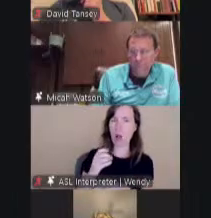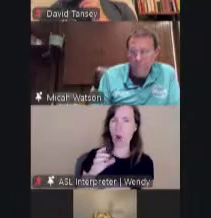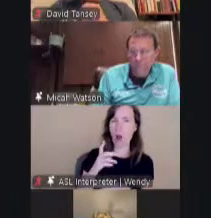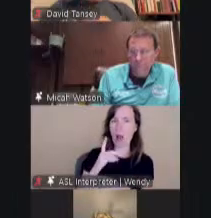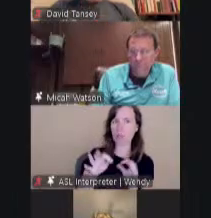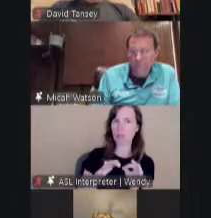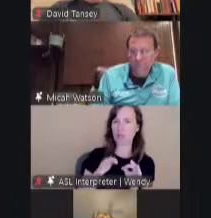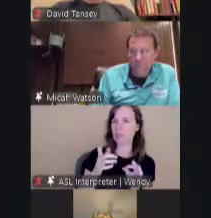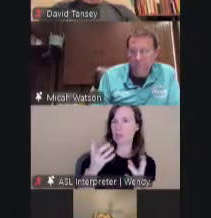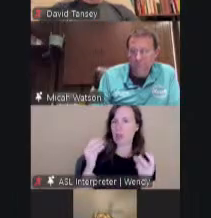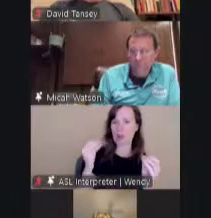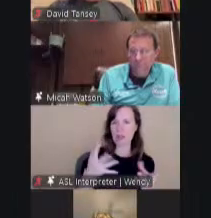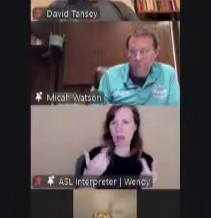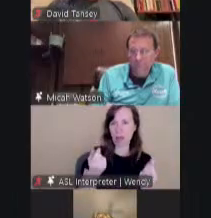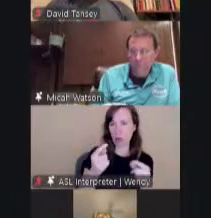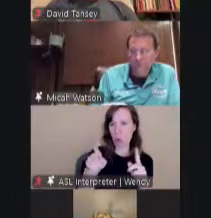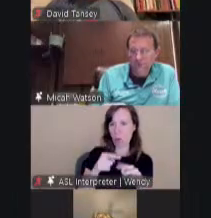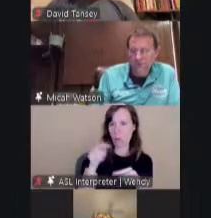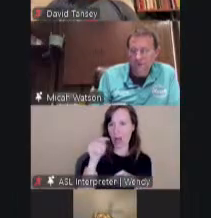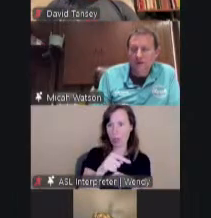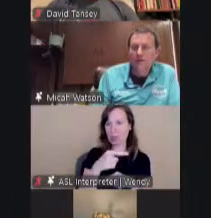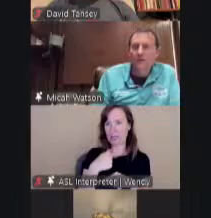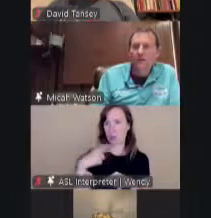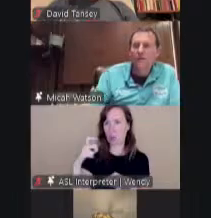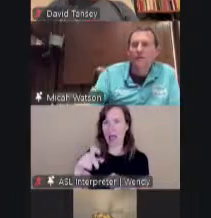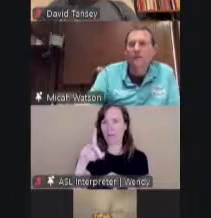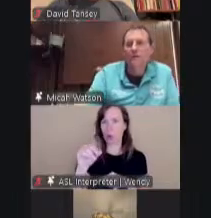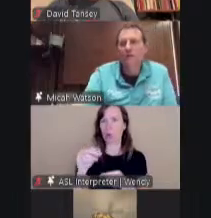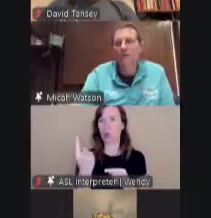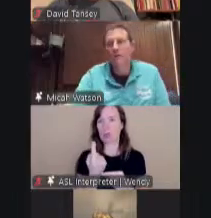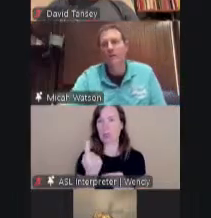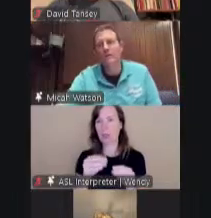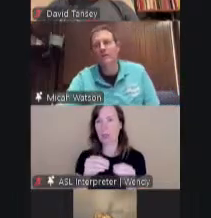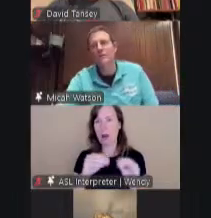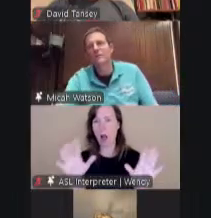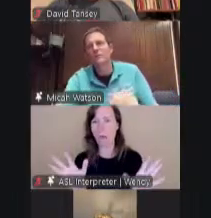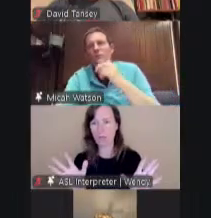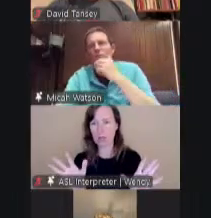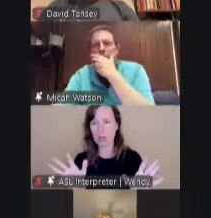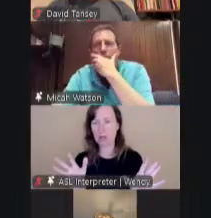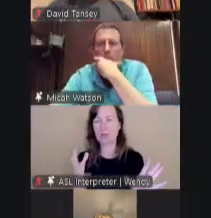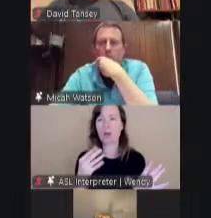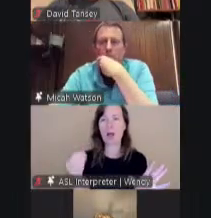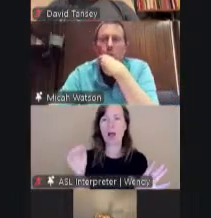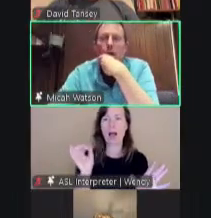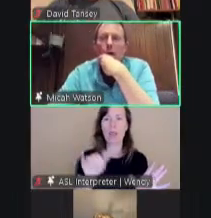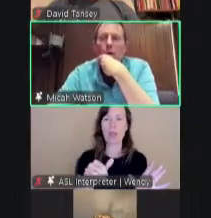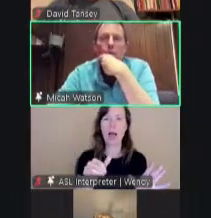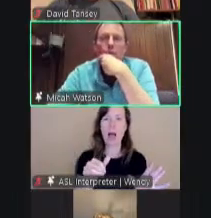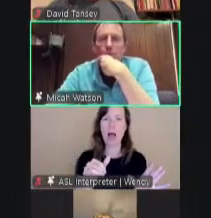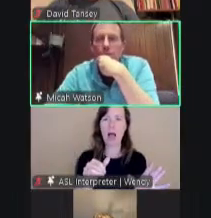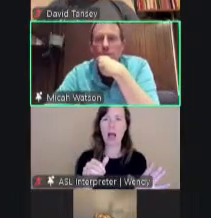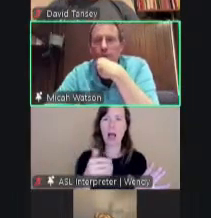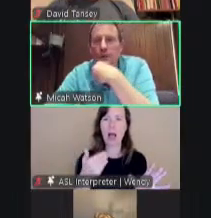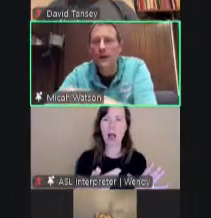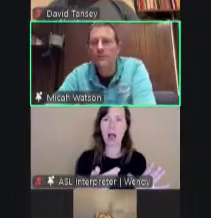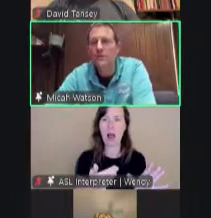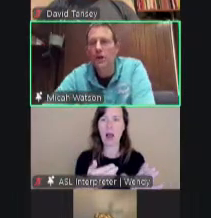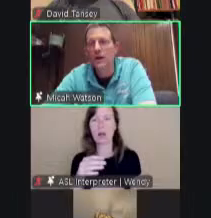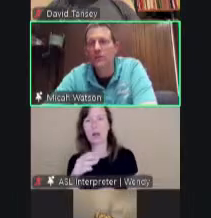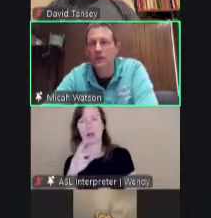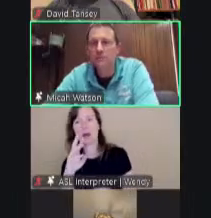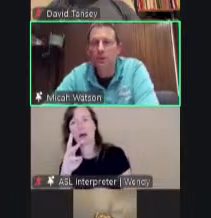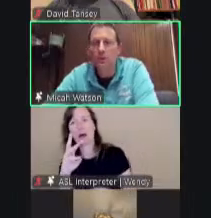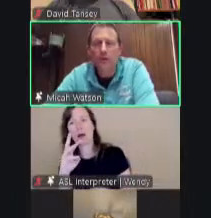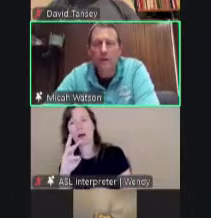nothing to be done about this. That we have to do something, obviously, and that. Well, yeah, I mean,